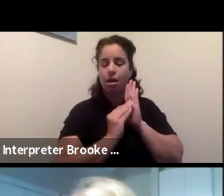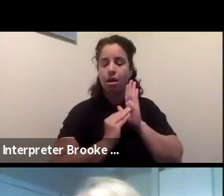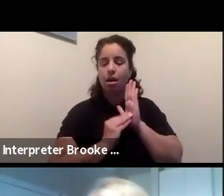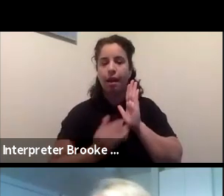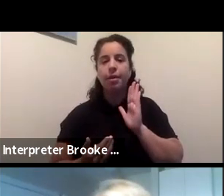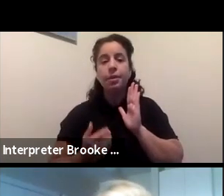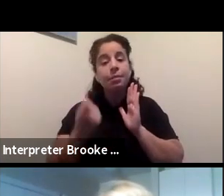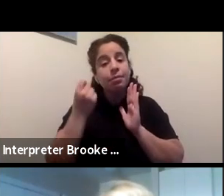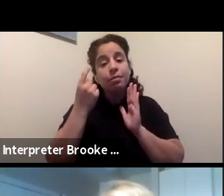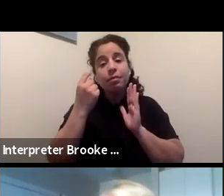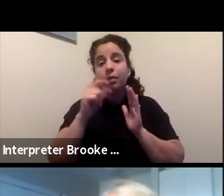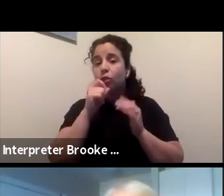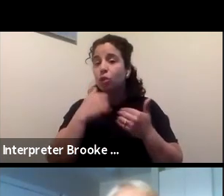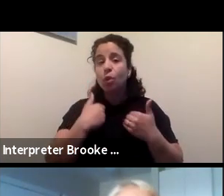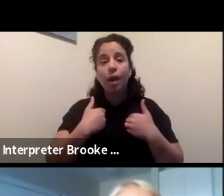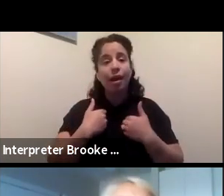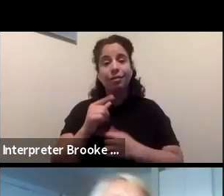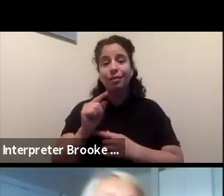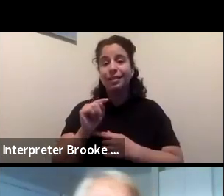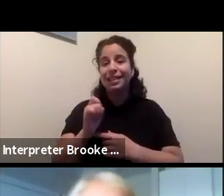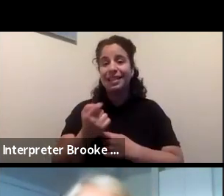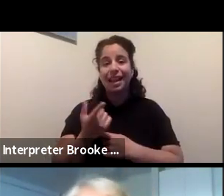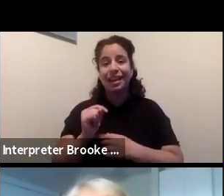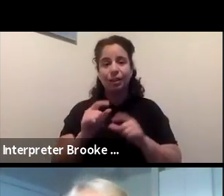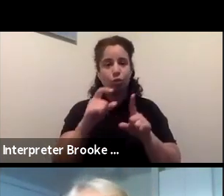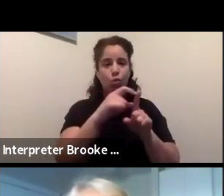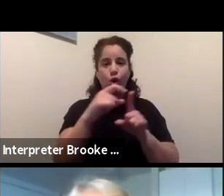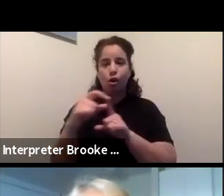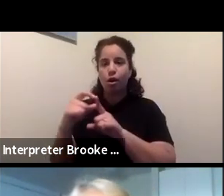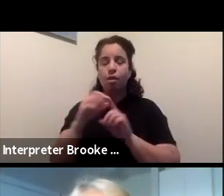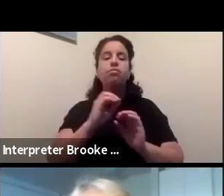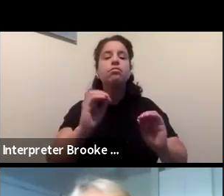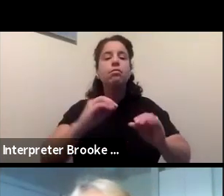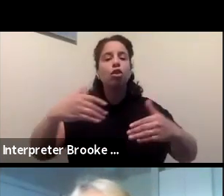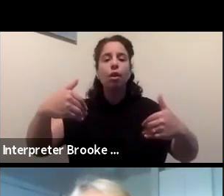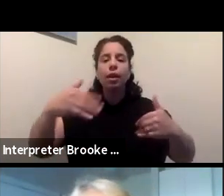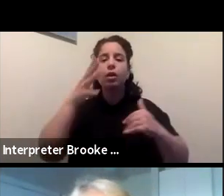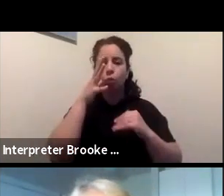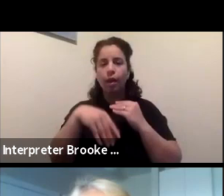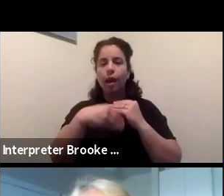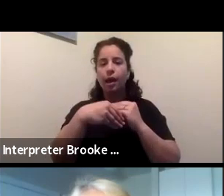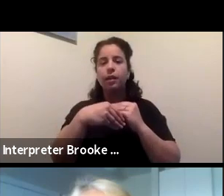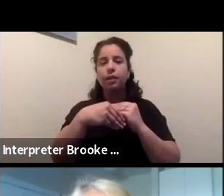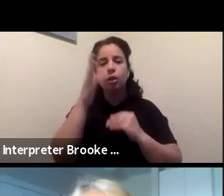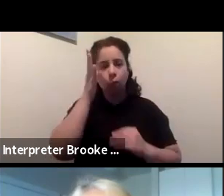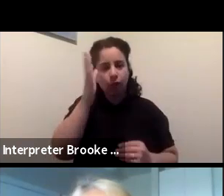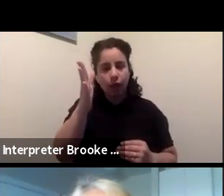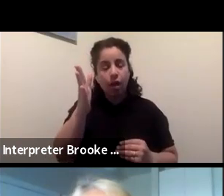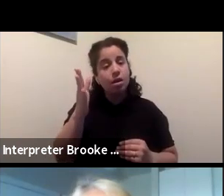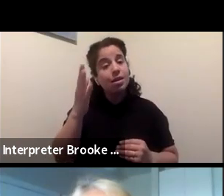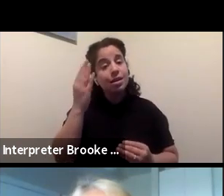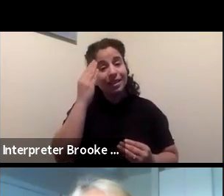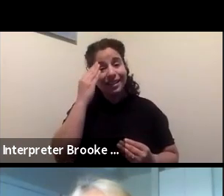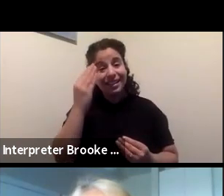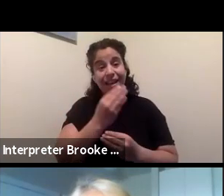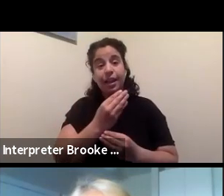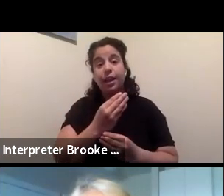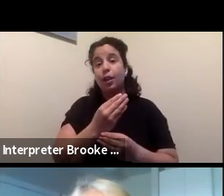I don't have the text for this image yet. I'm going to be drawing that in and catching up in a bit, but I just wanted to let you know